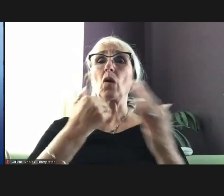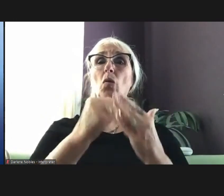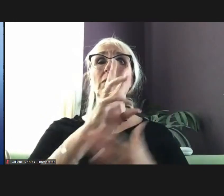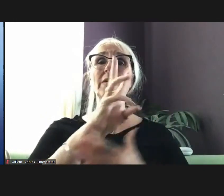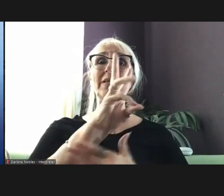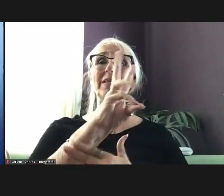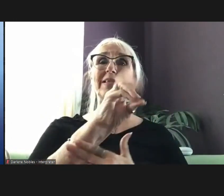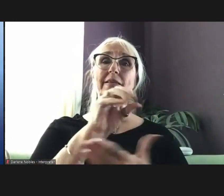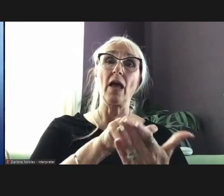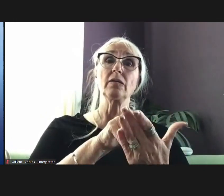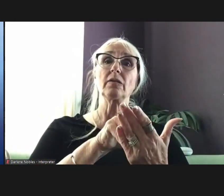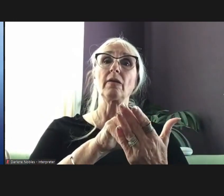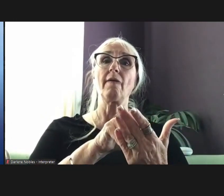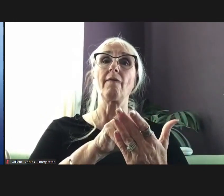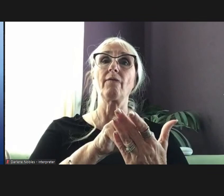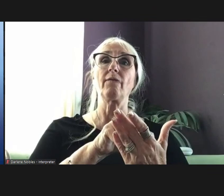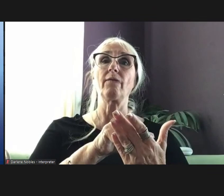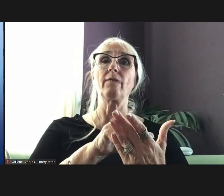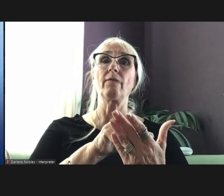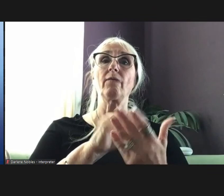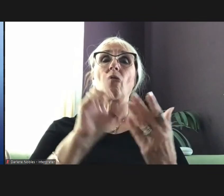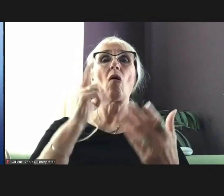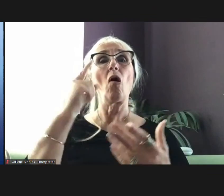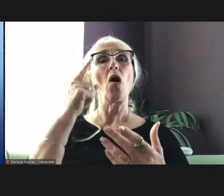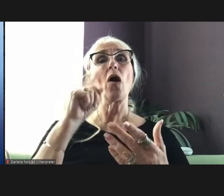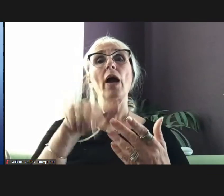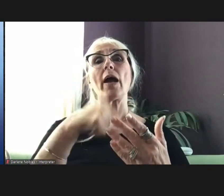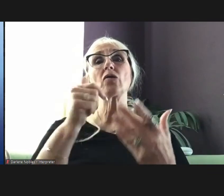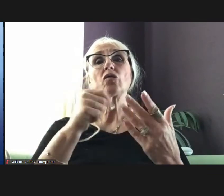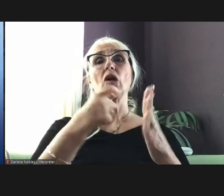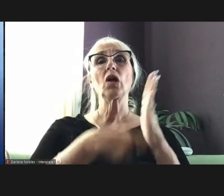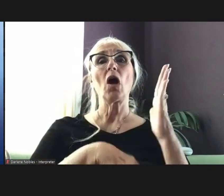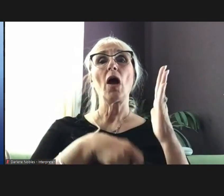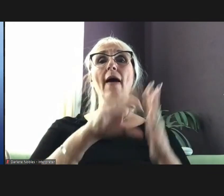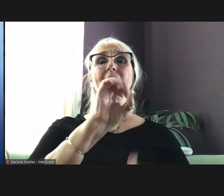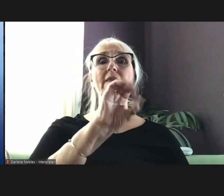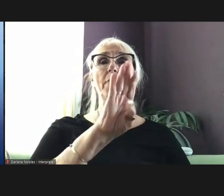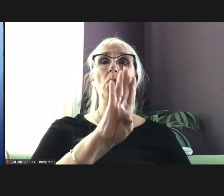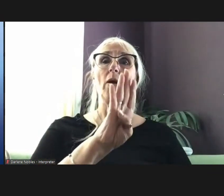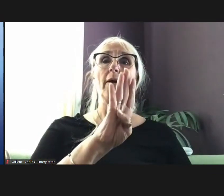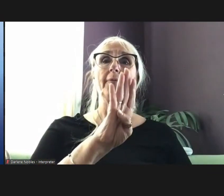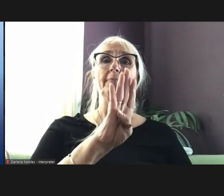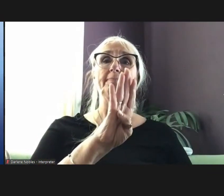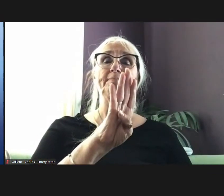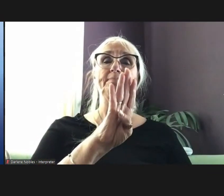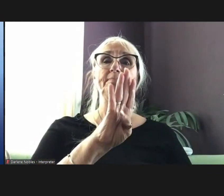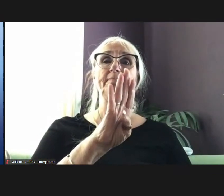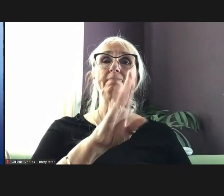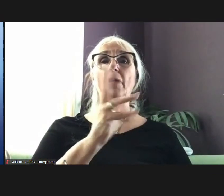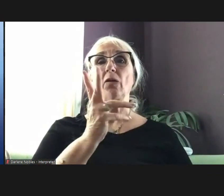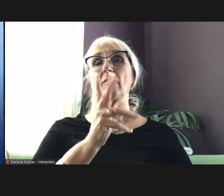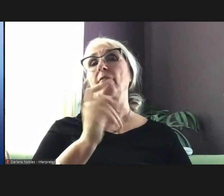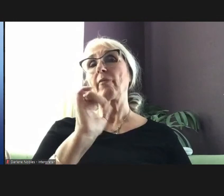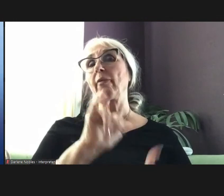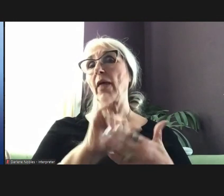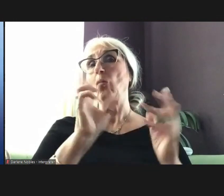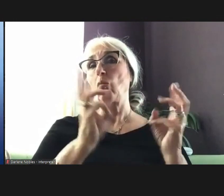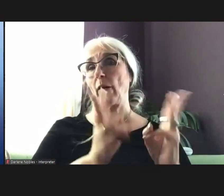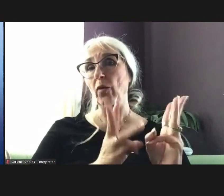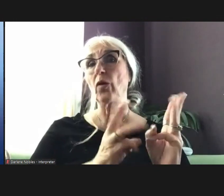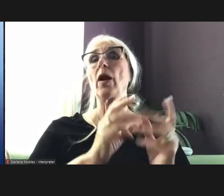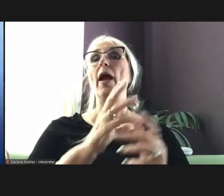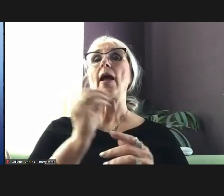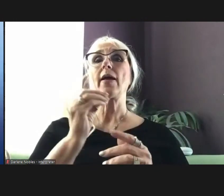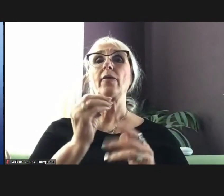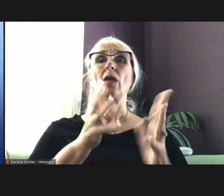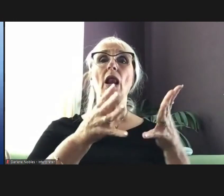the additional costs that were incurred during the month of February for the inclement weather. The remainder of that 100,000 is